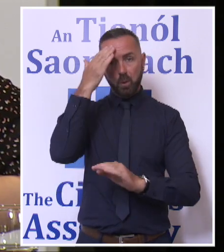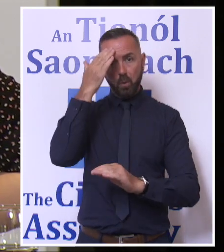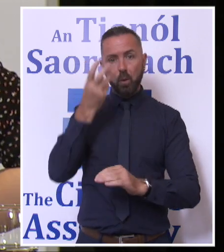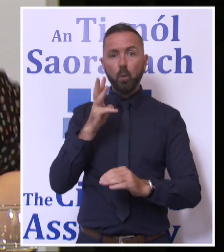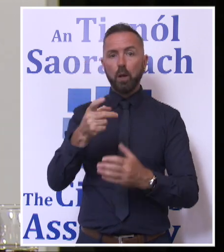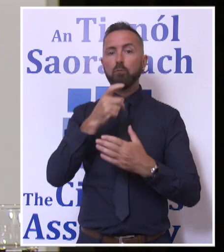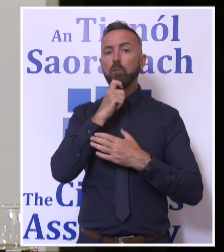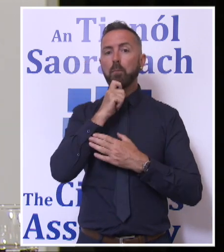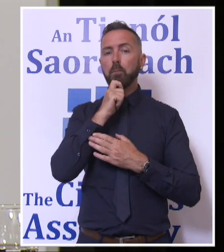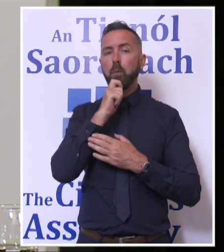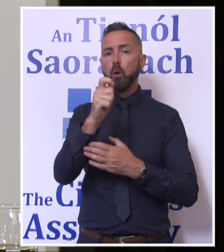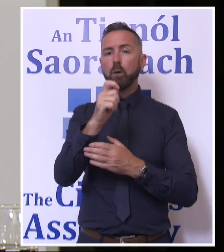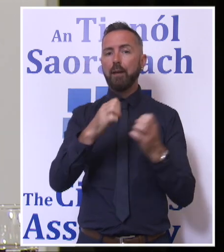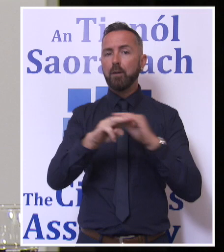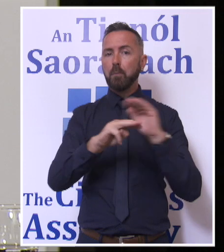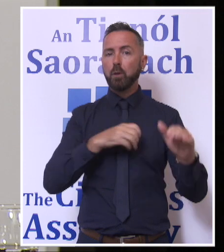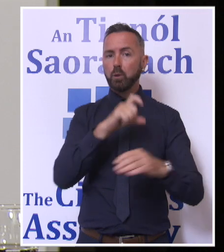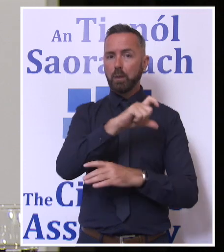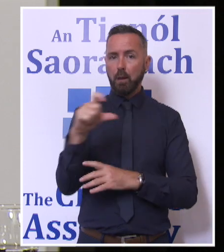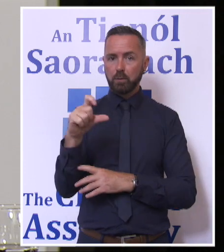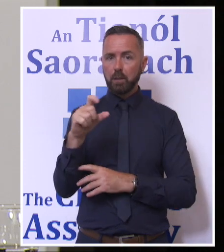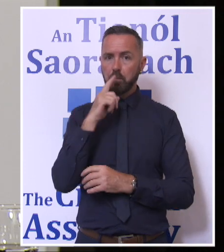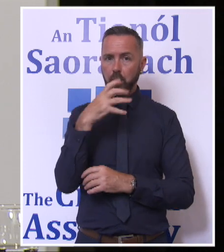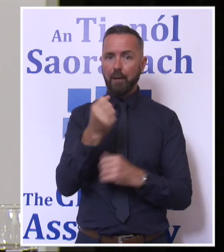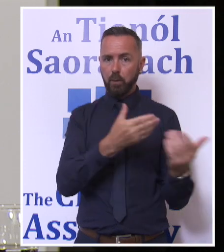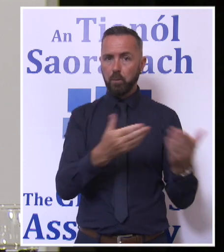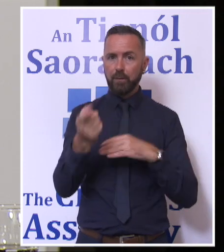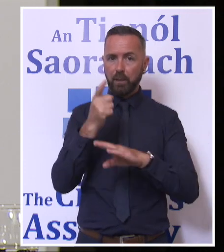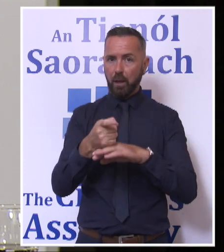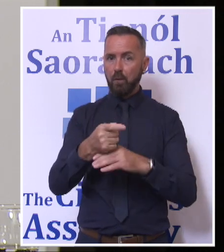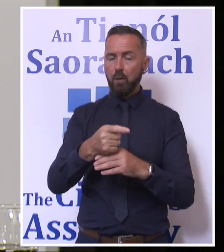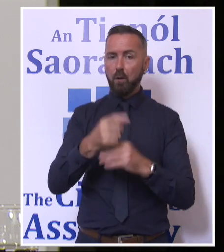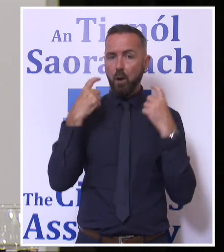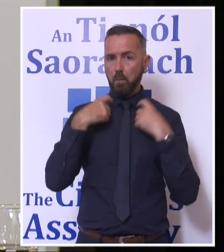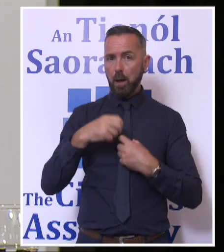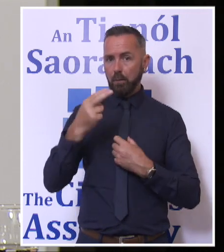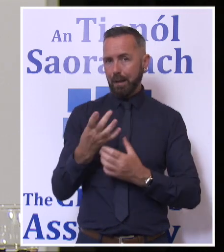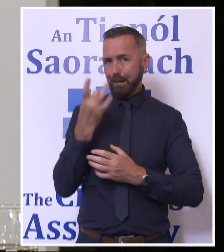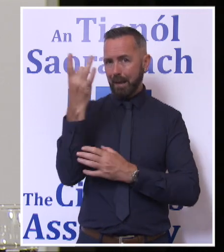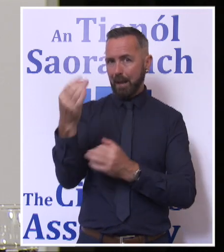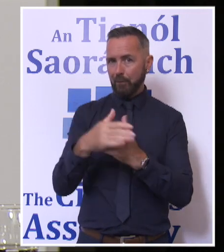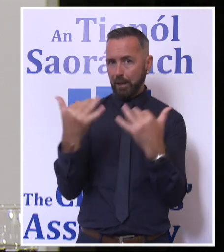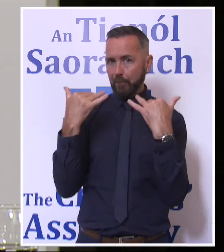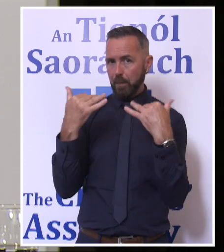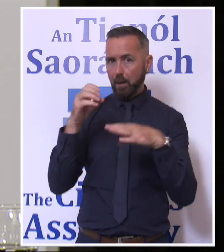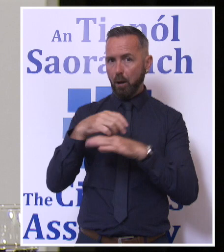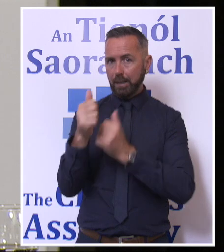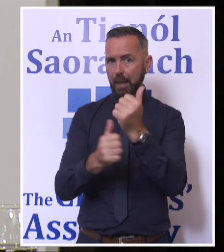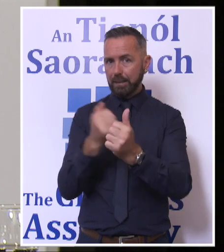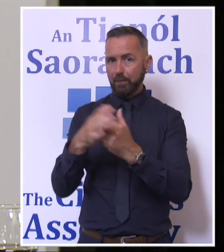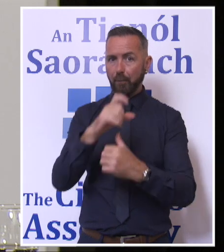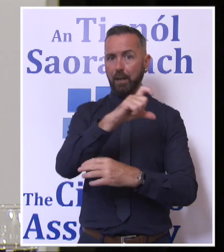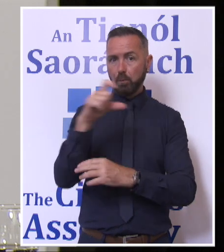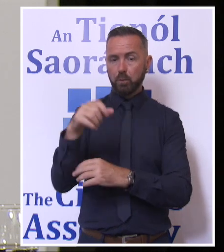monthly to the Council anyway and give them a lot of information, but there is that provision there that the Mayor can request any information on the activities of the